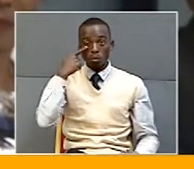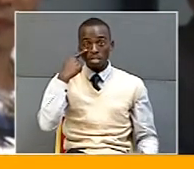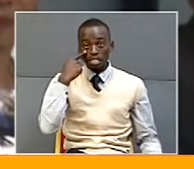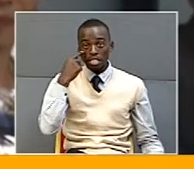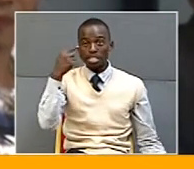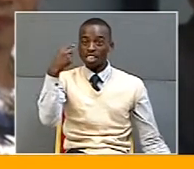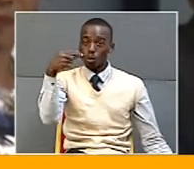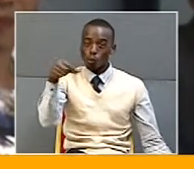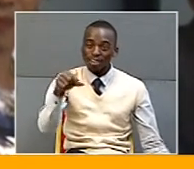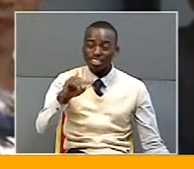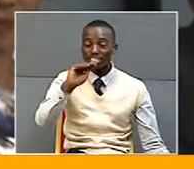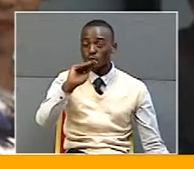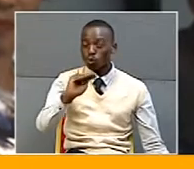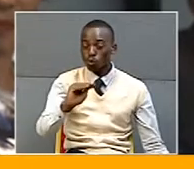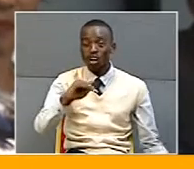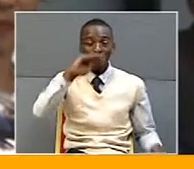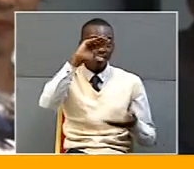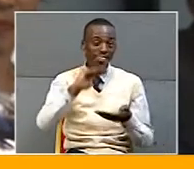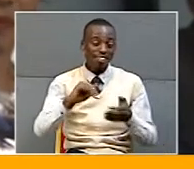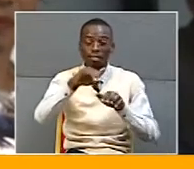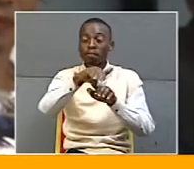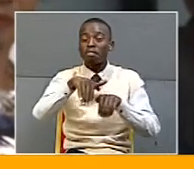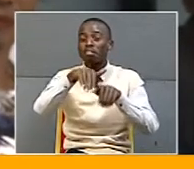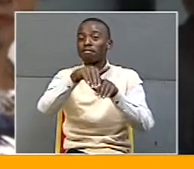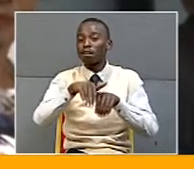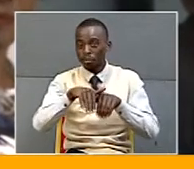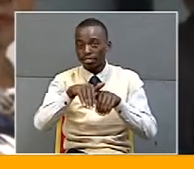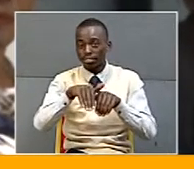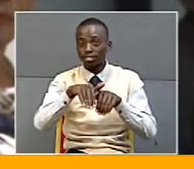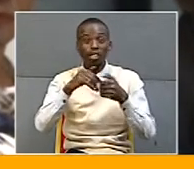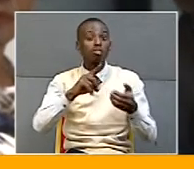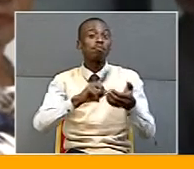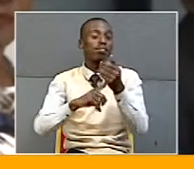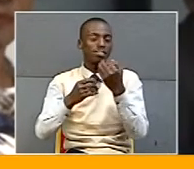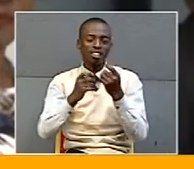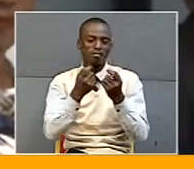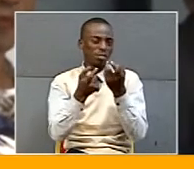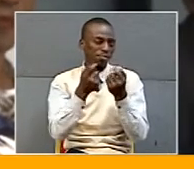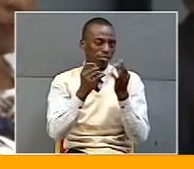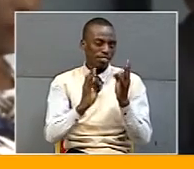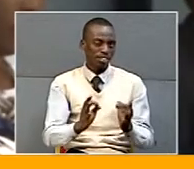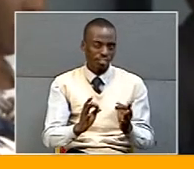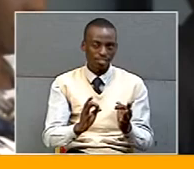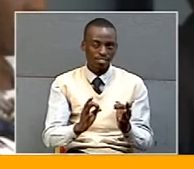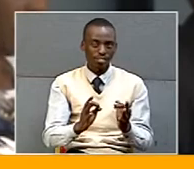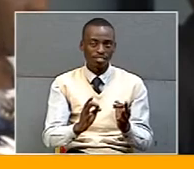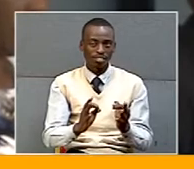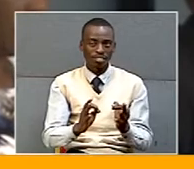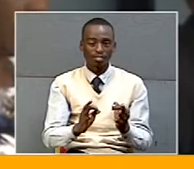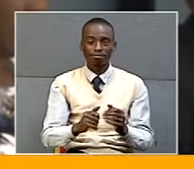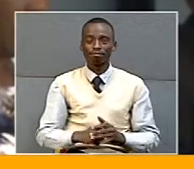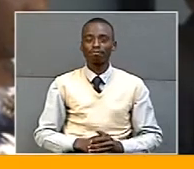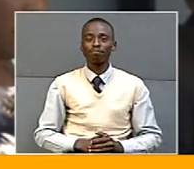low, and in the end the farmers are not helped by these low quality inputs because the yields from their land will be